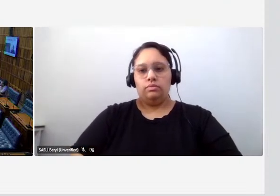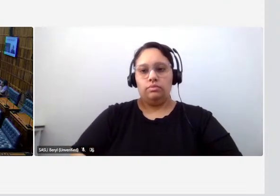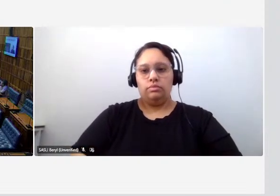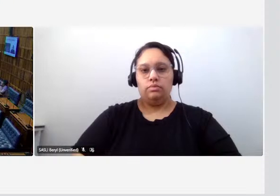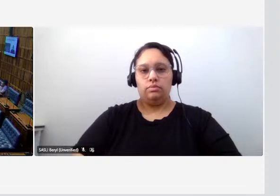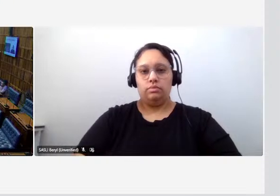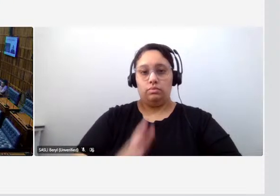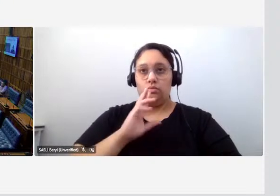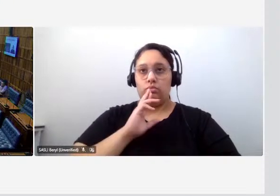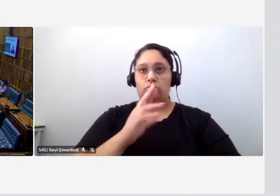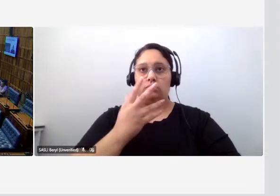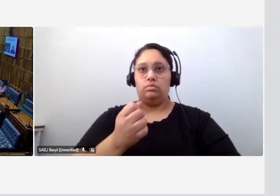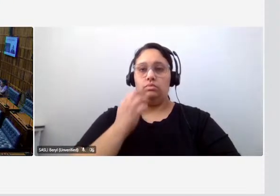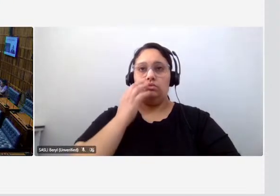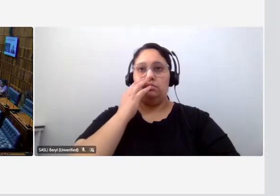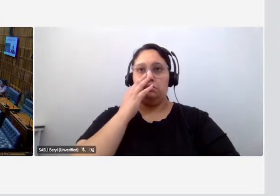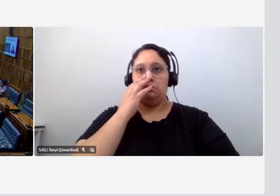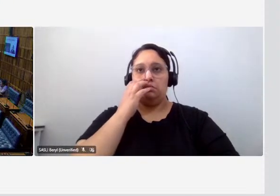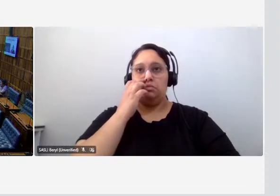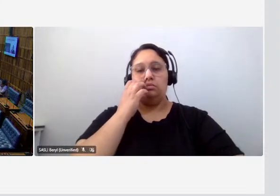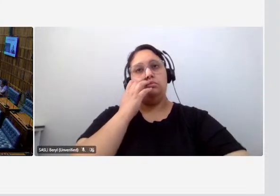so.